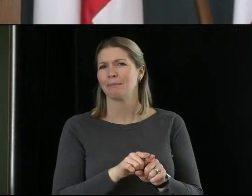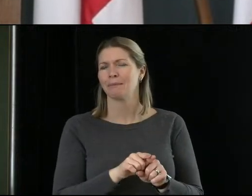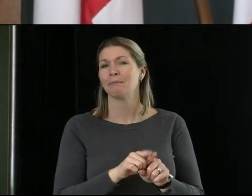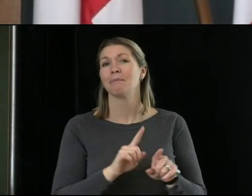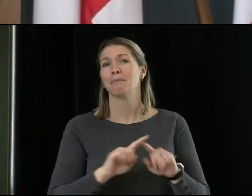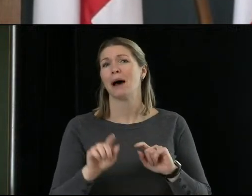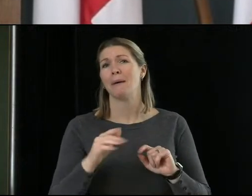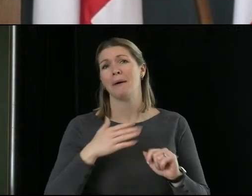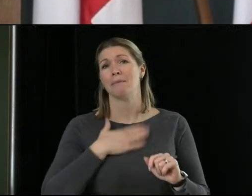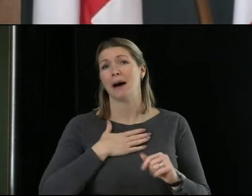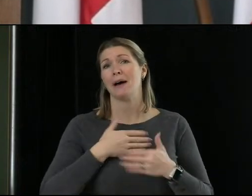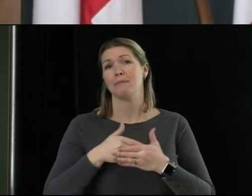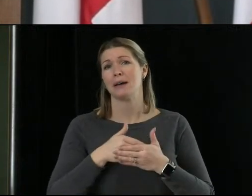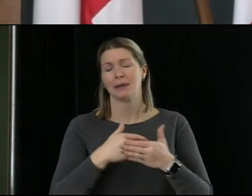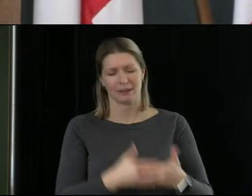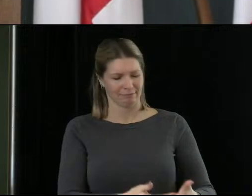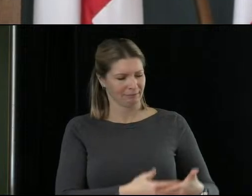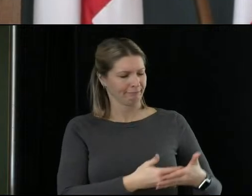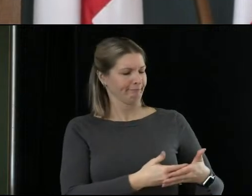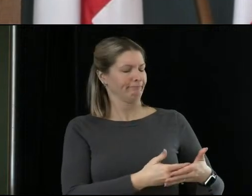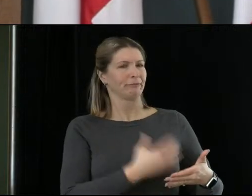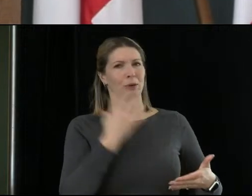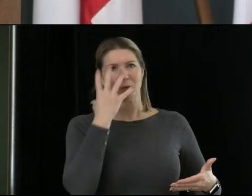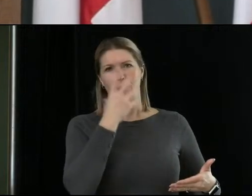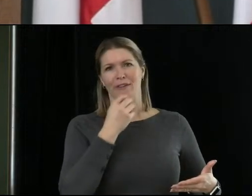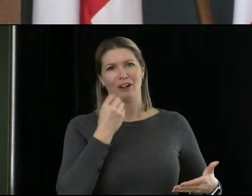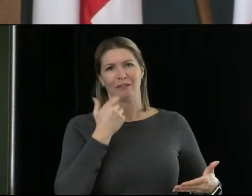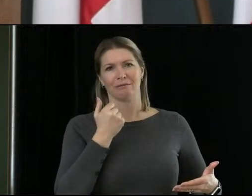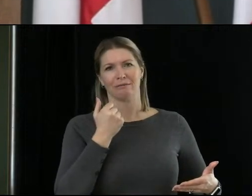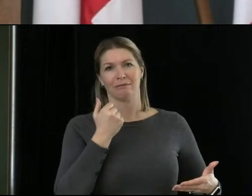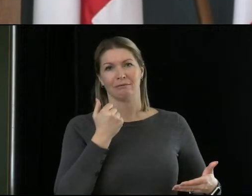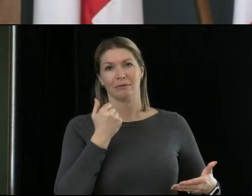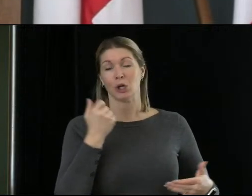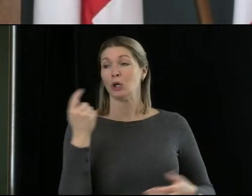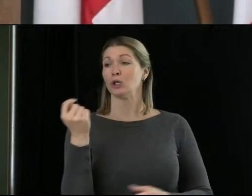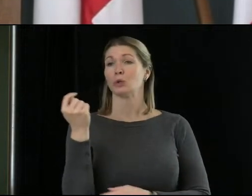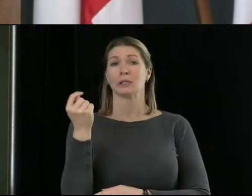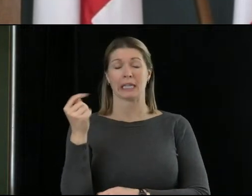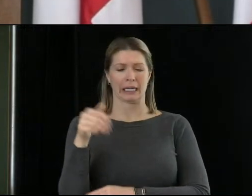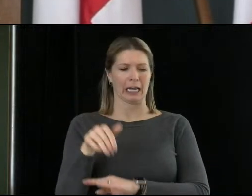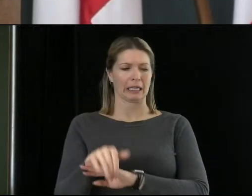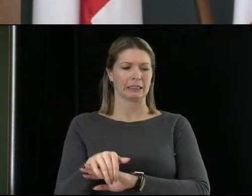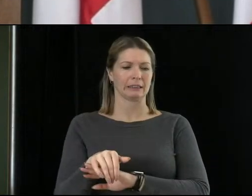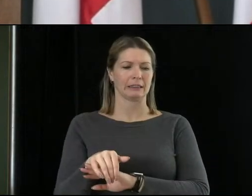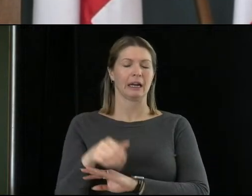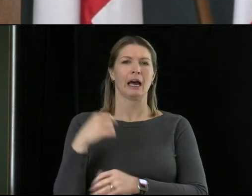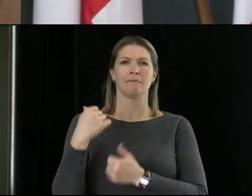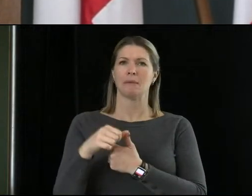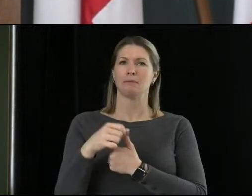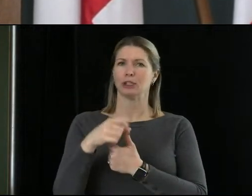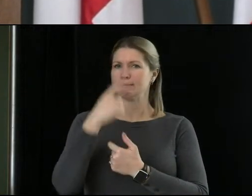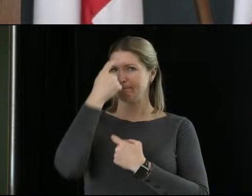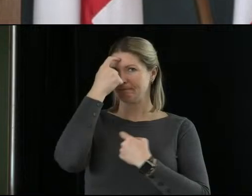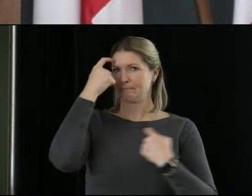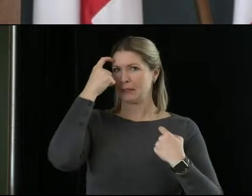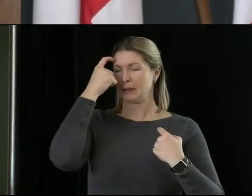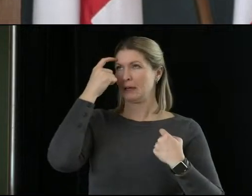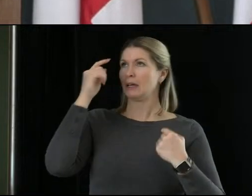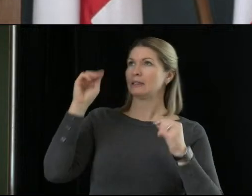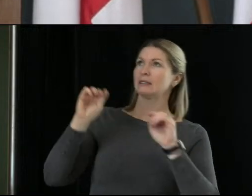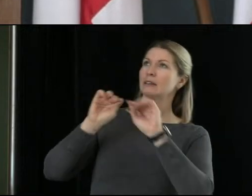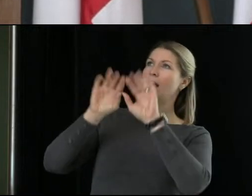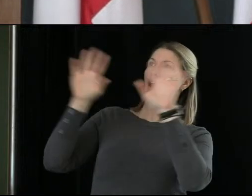beautiful. It was a Tuesday, and the sky was so blue with some white